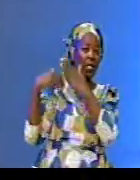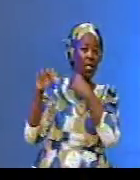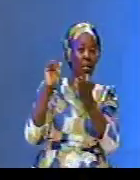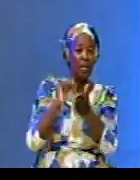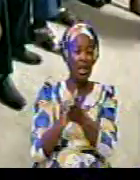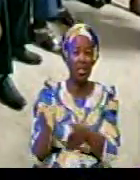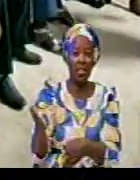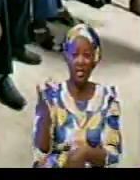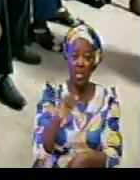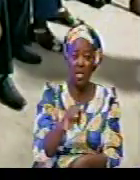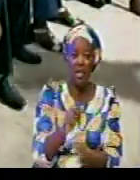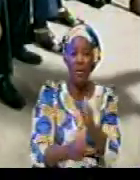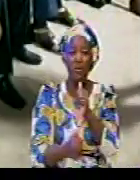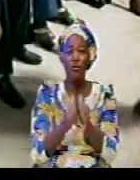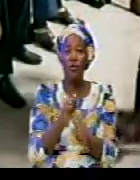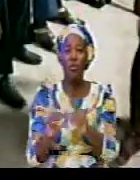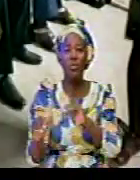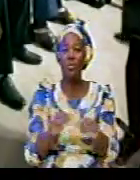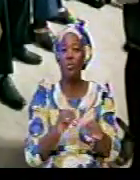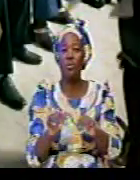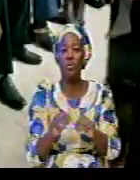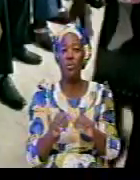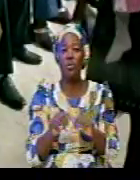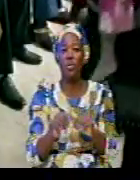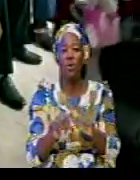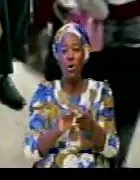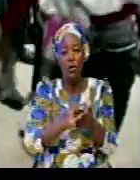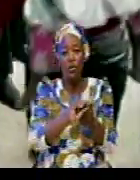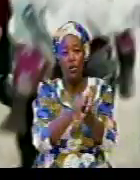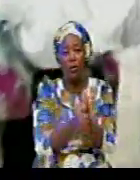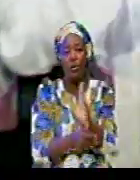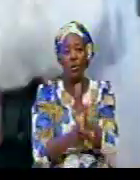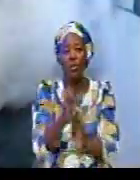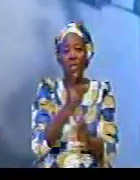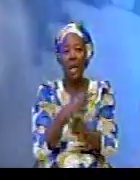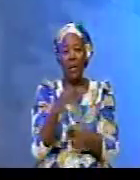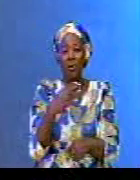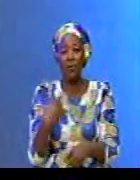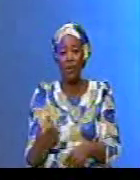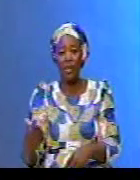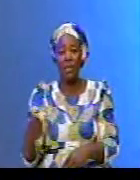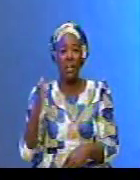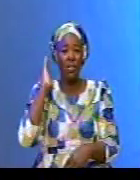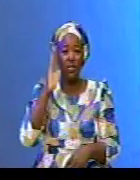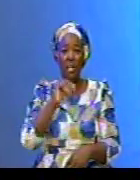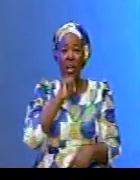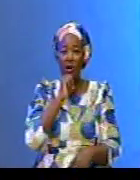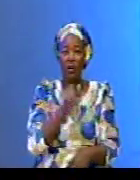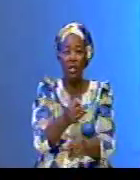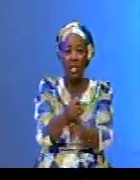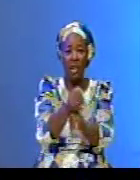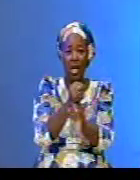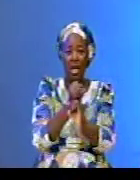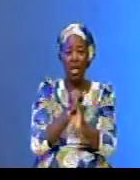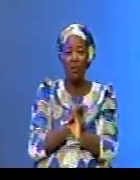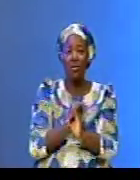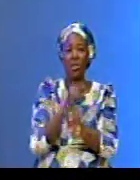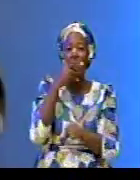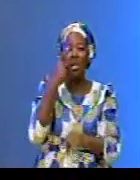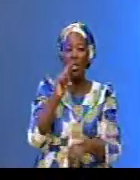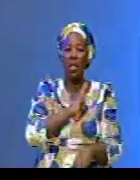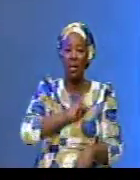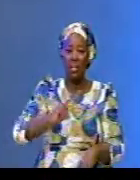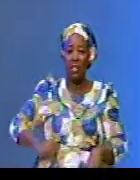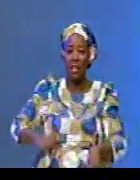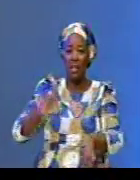in time past, that they which do such things